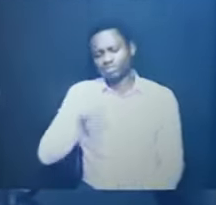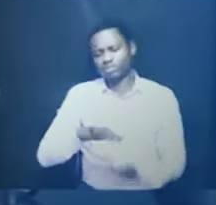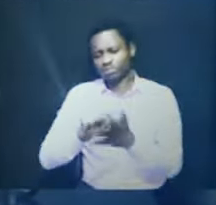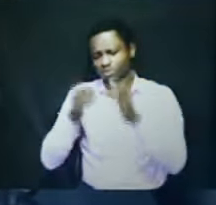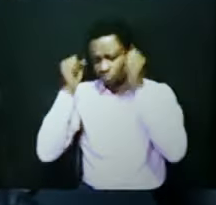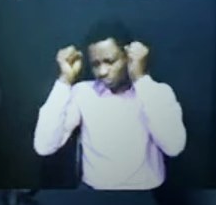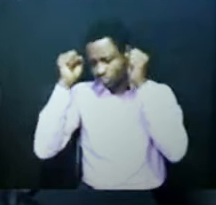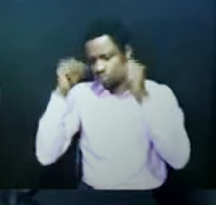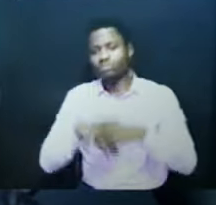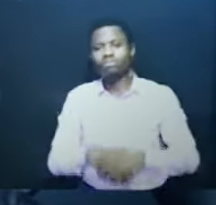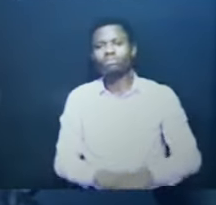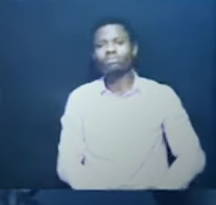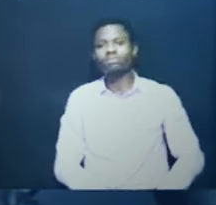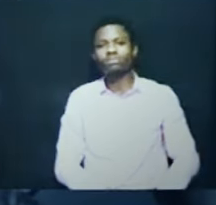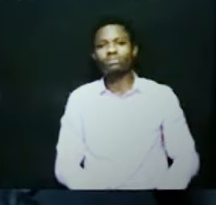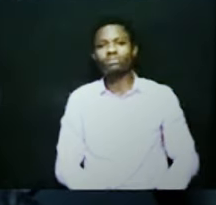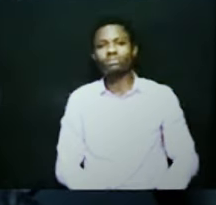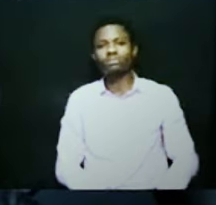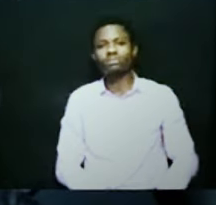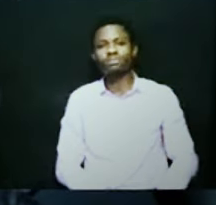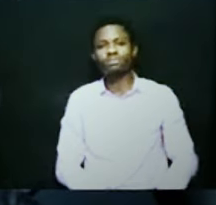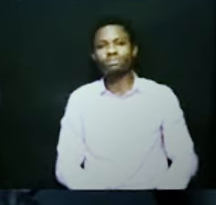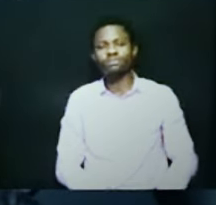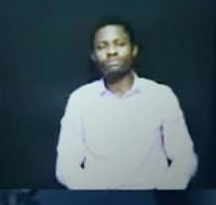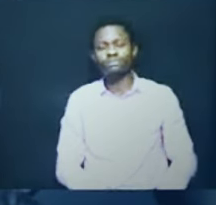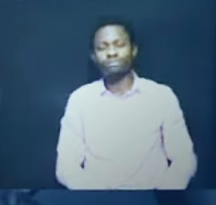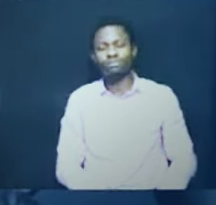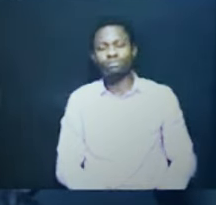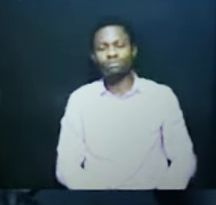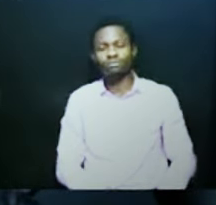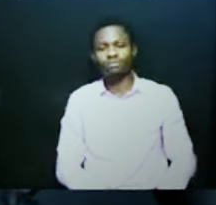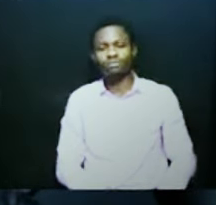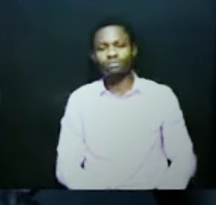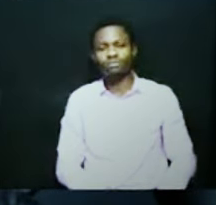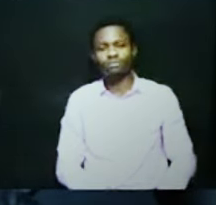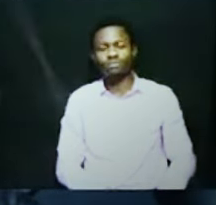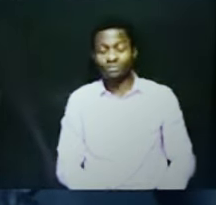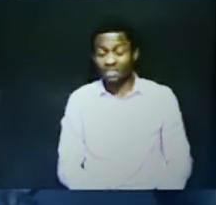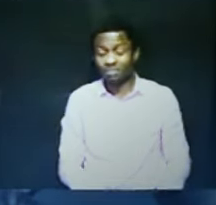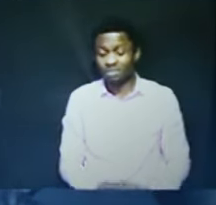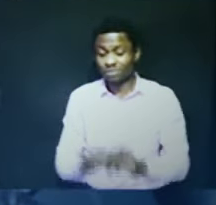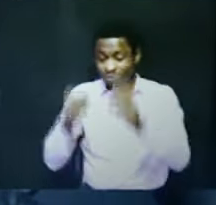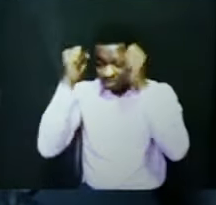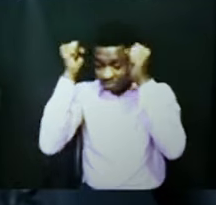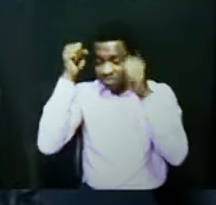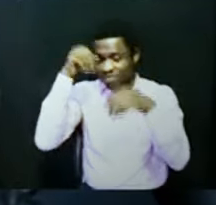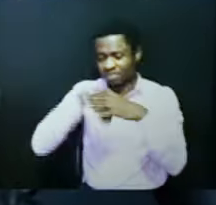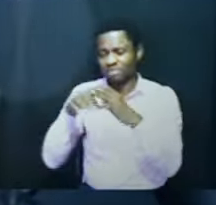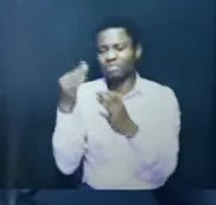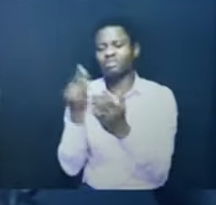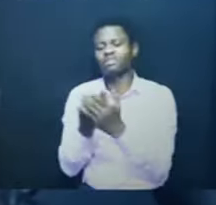parenting. Now we need to be diligent in our finances.